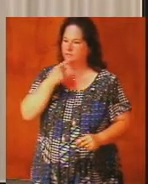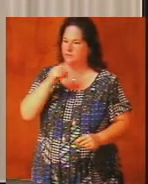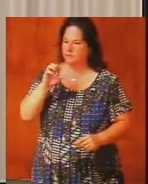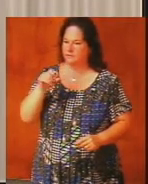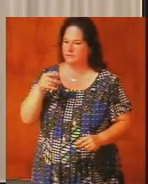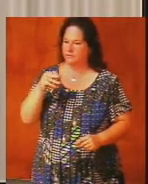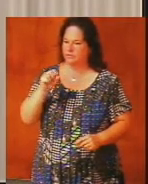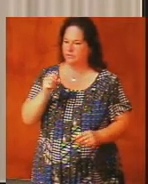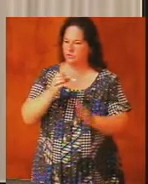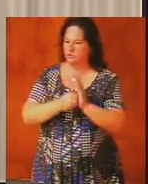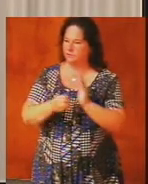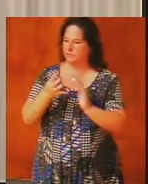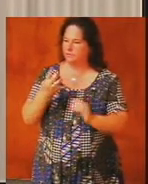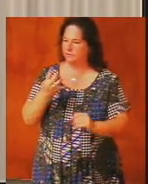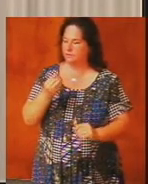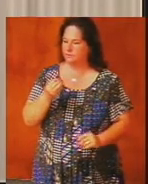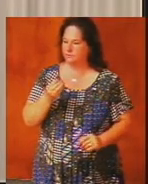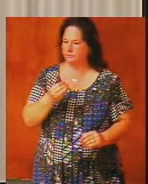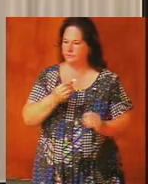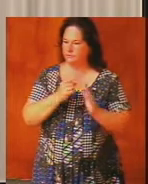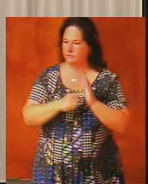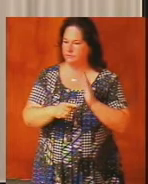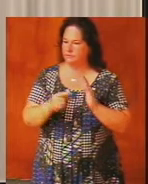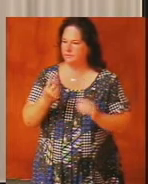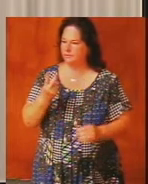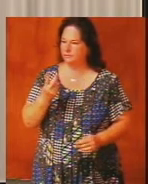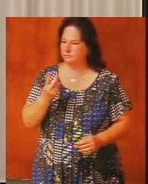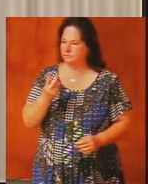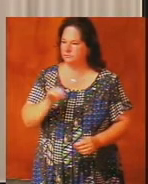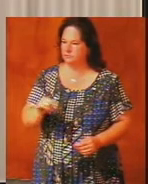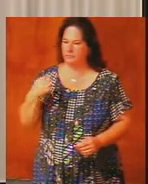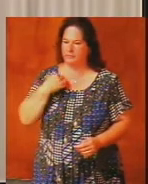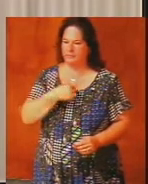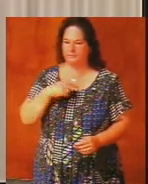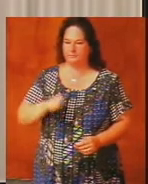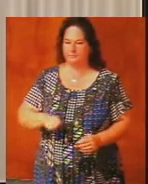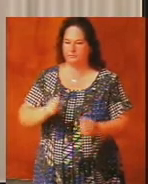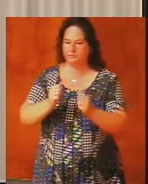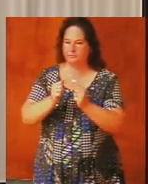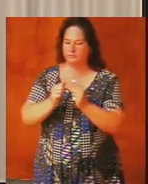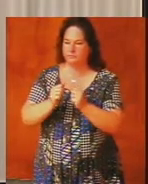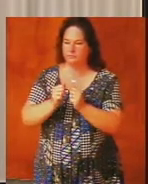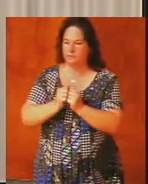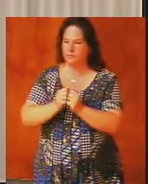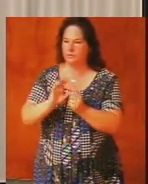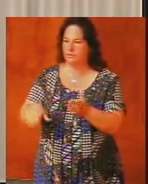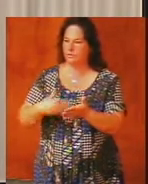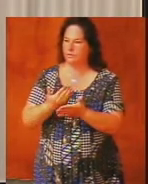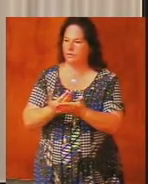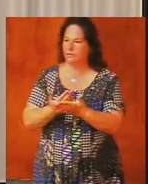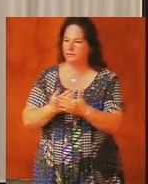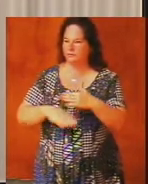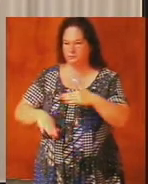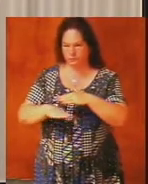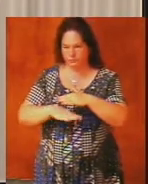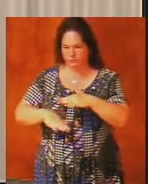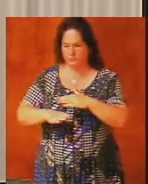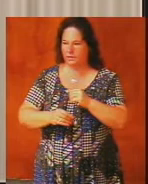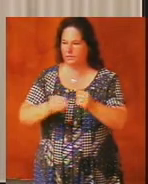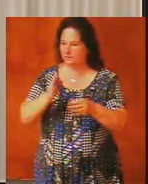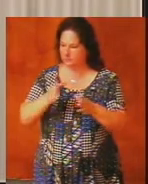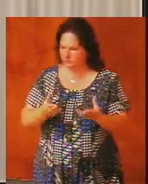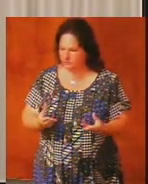chapter 4 and in verse 2 that we should be with all lowliness and gentleness,